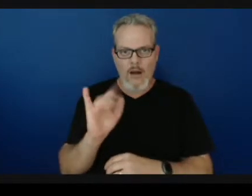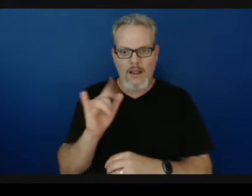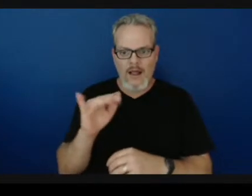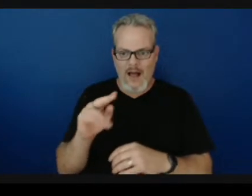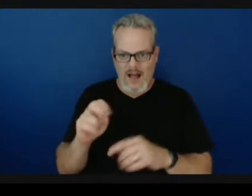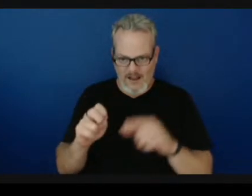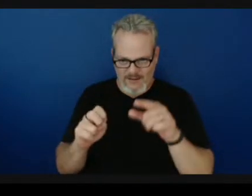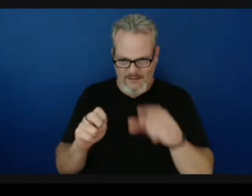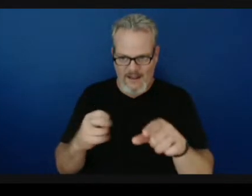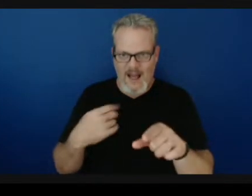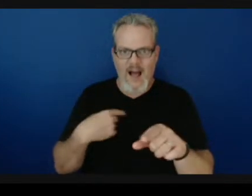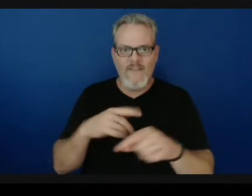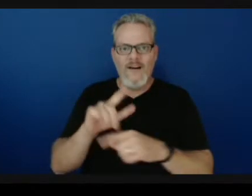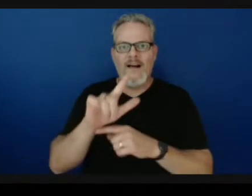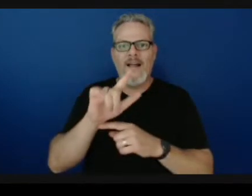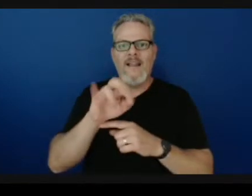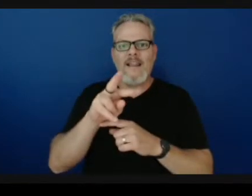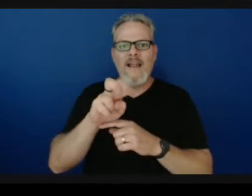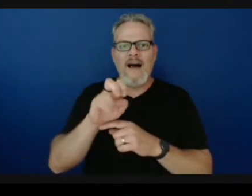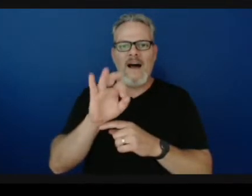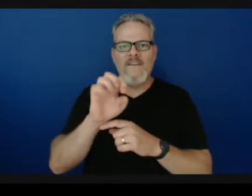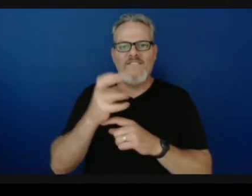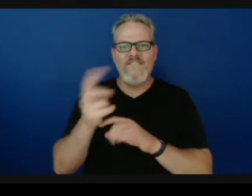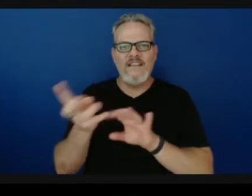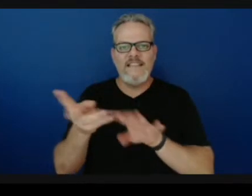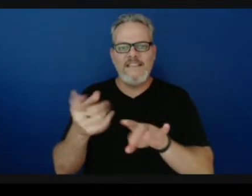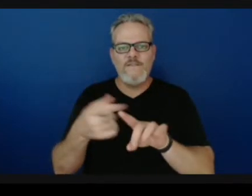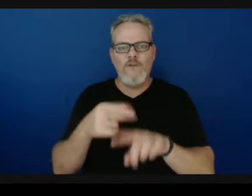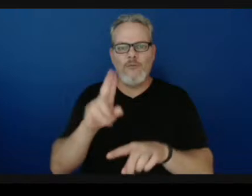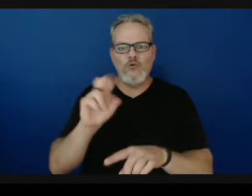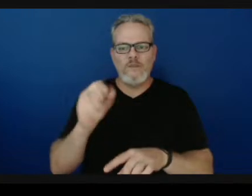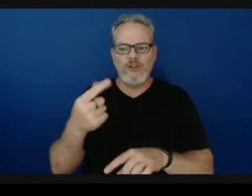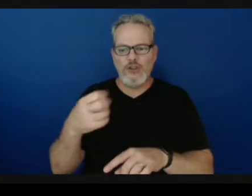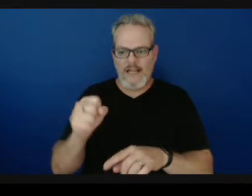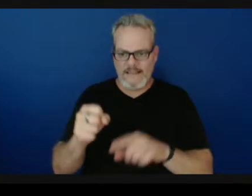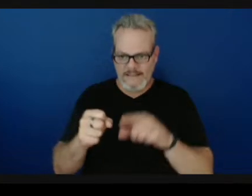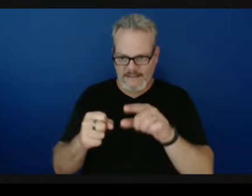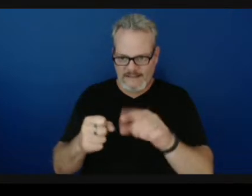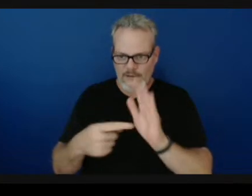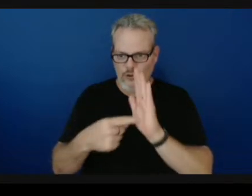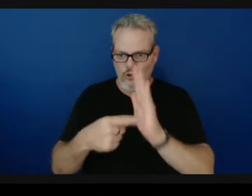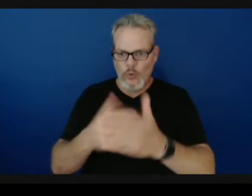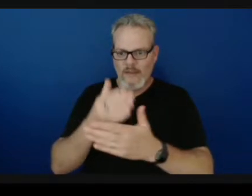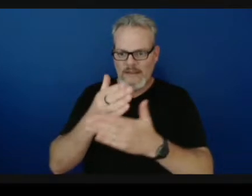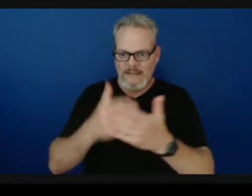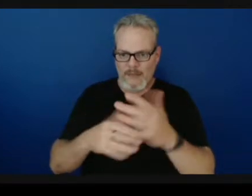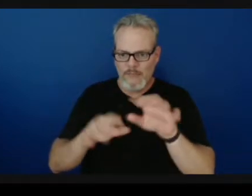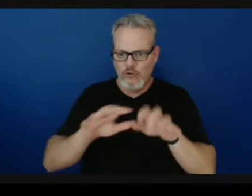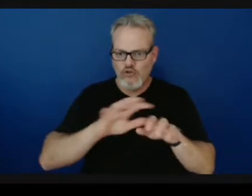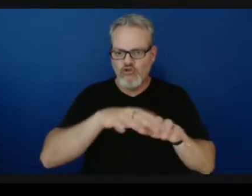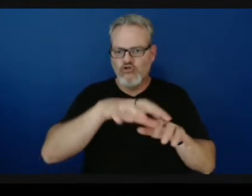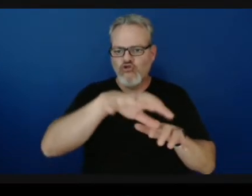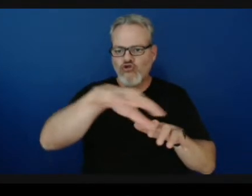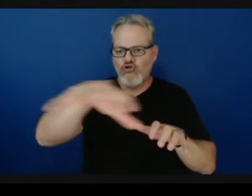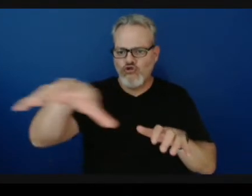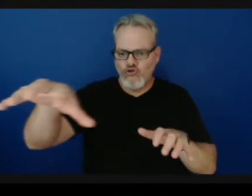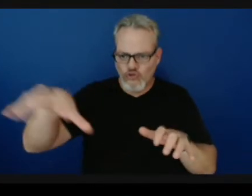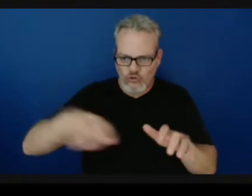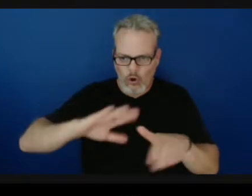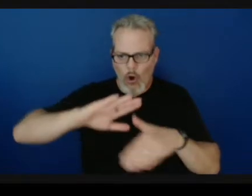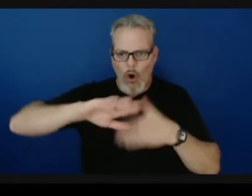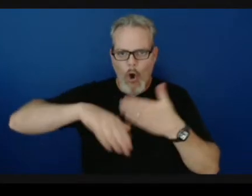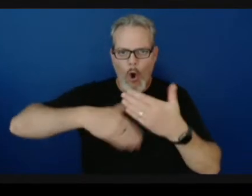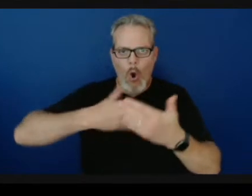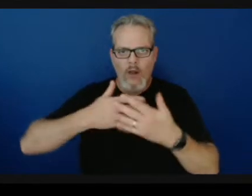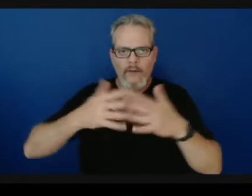here through YouTube, showing some passive degassing from all that cooling magma